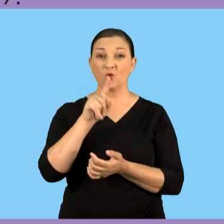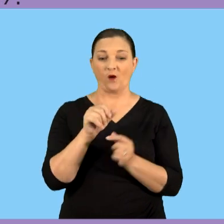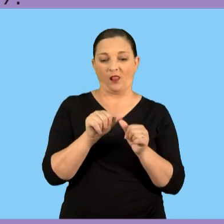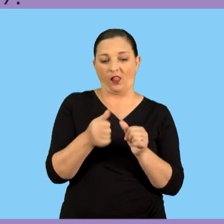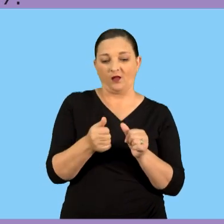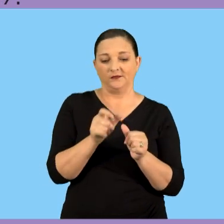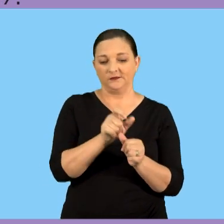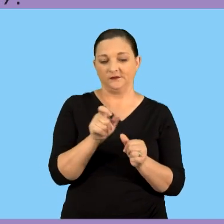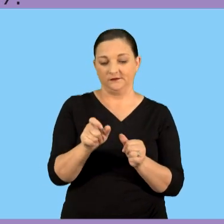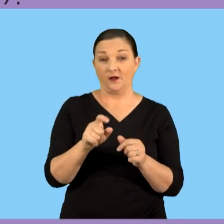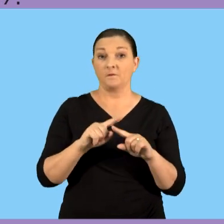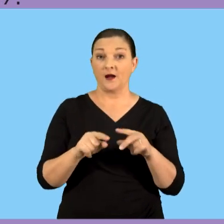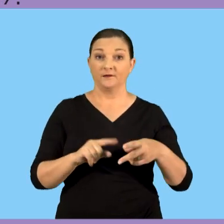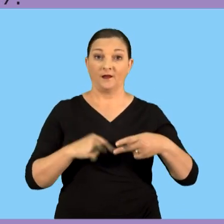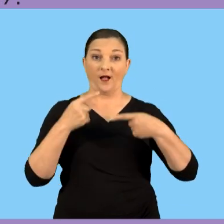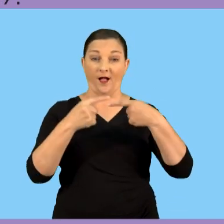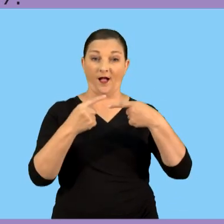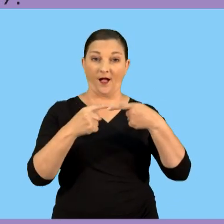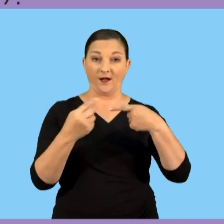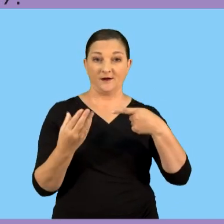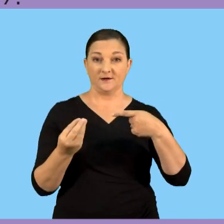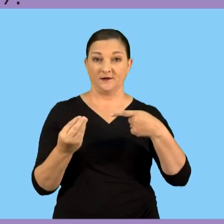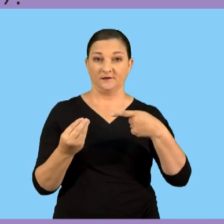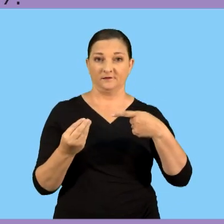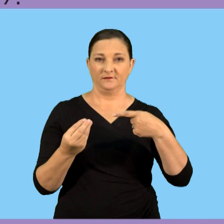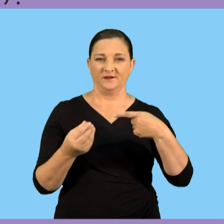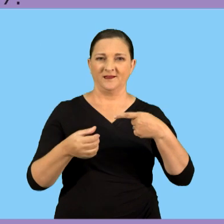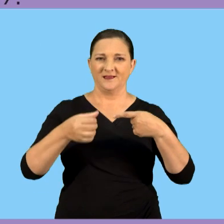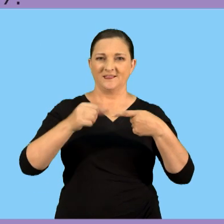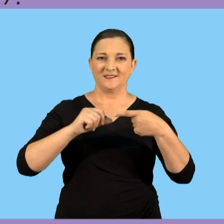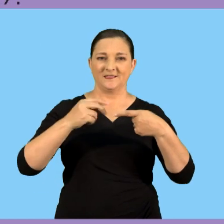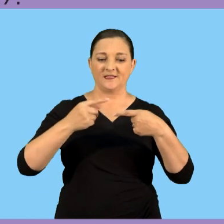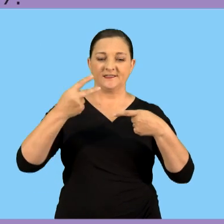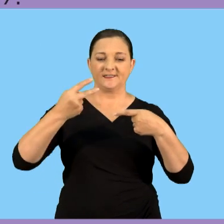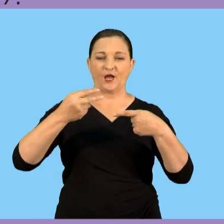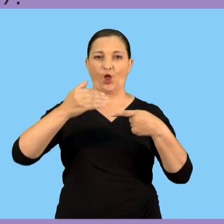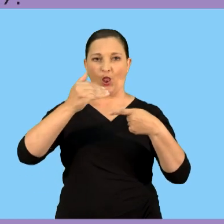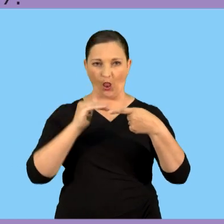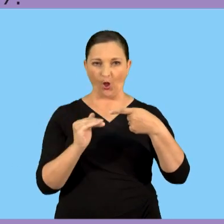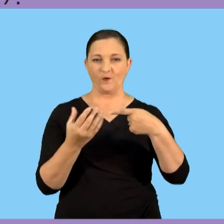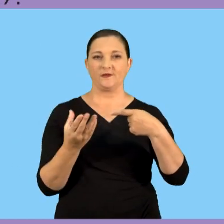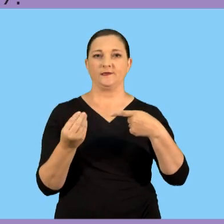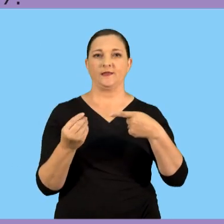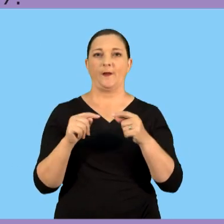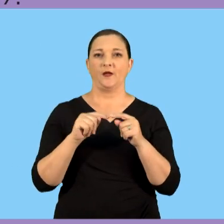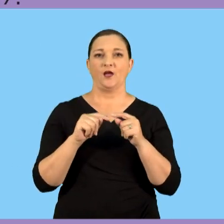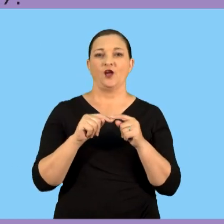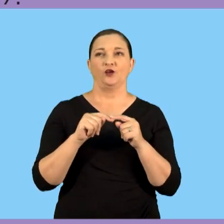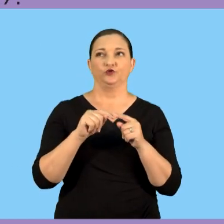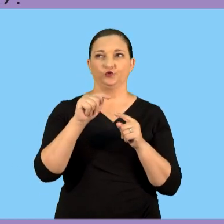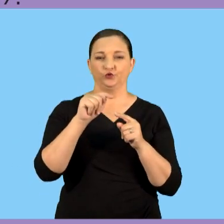other. The highest number is the second lowest number